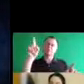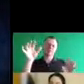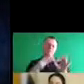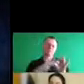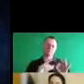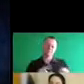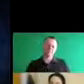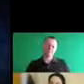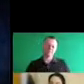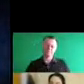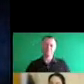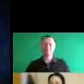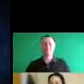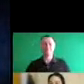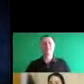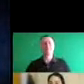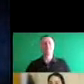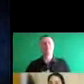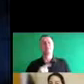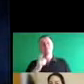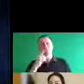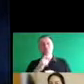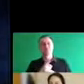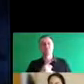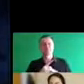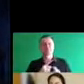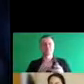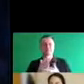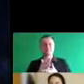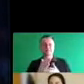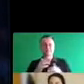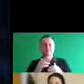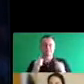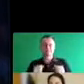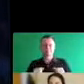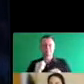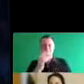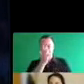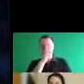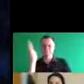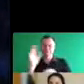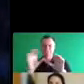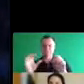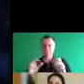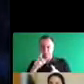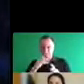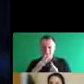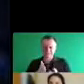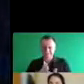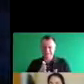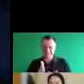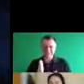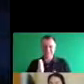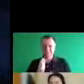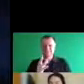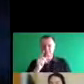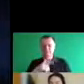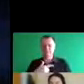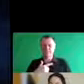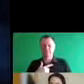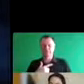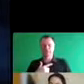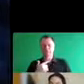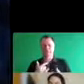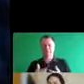of the sort of movement through that thick foliage has also been, some people find it quite confronting and, you